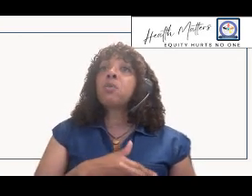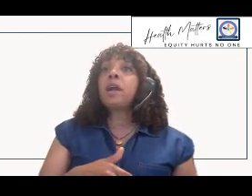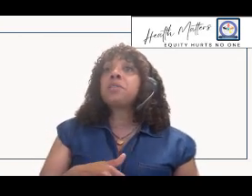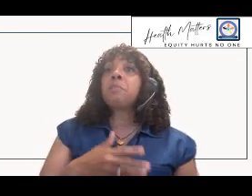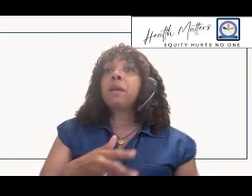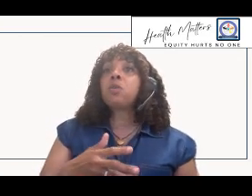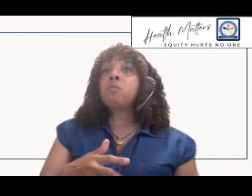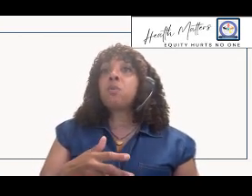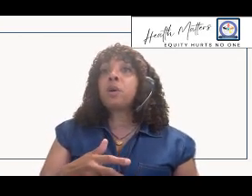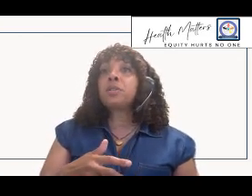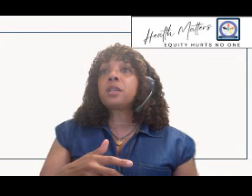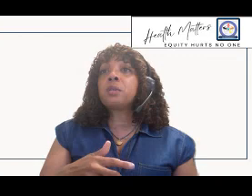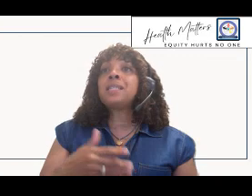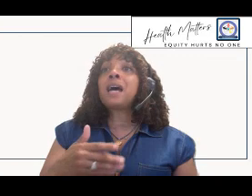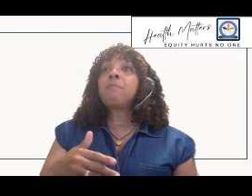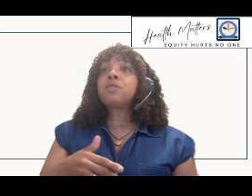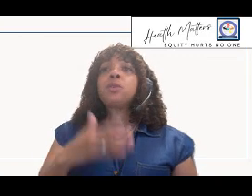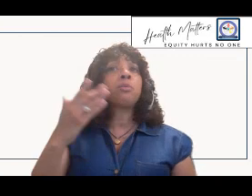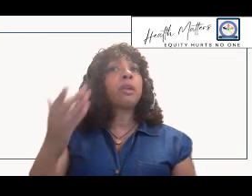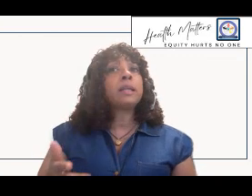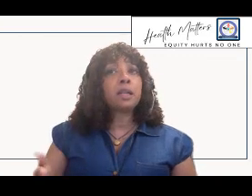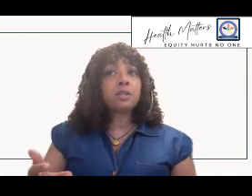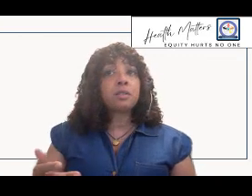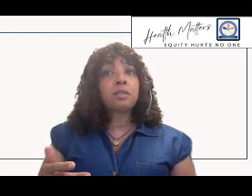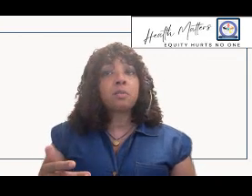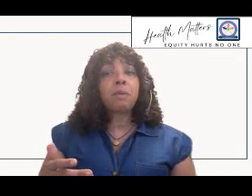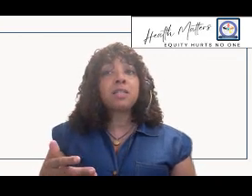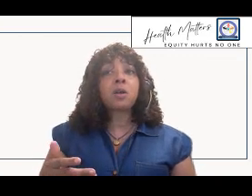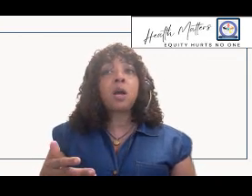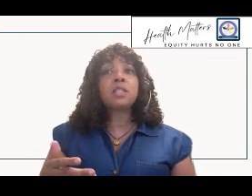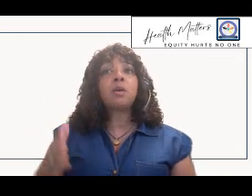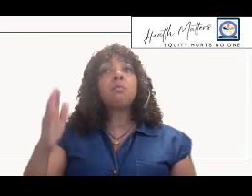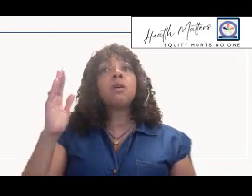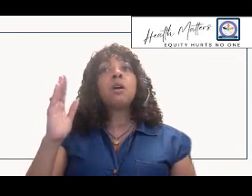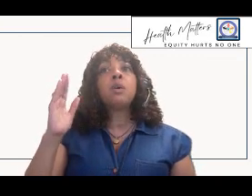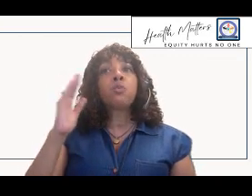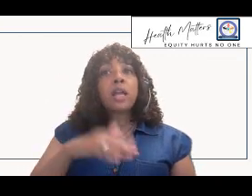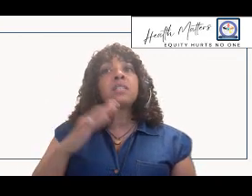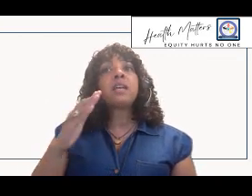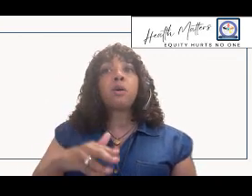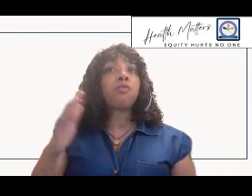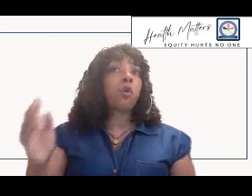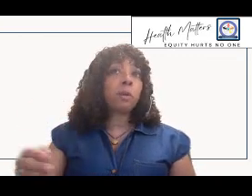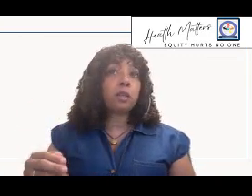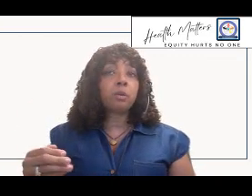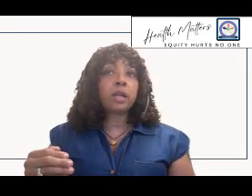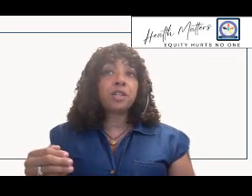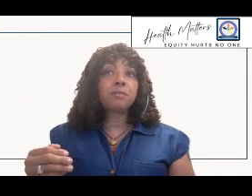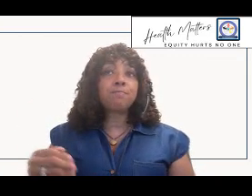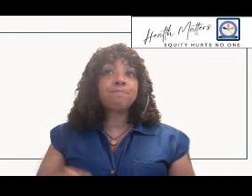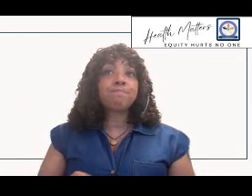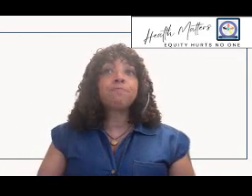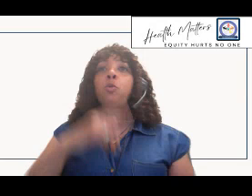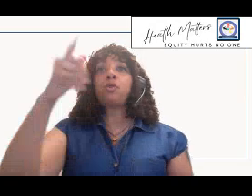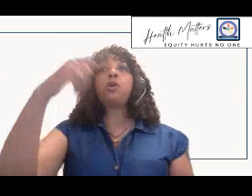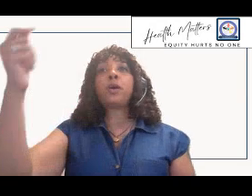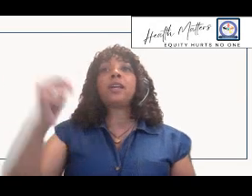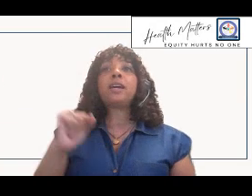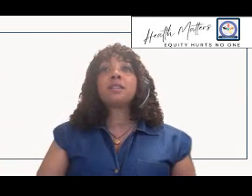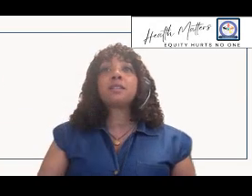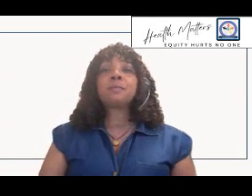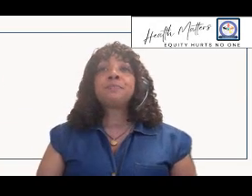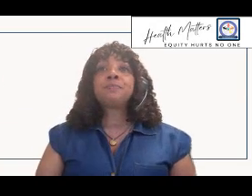And it requires that medical boards adopt certain regulations based on some race health formula creation. Nope,